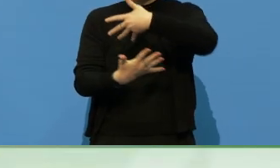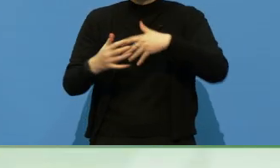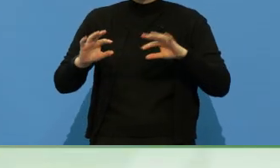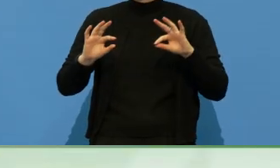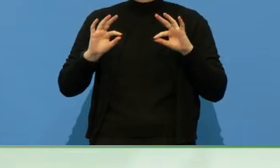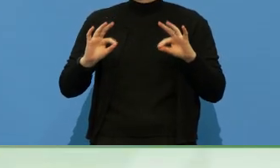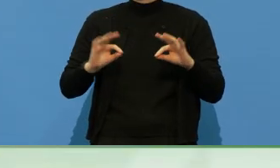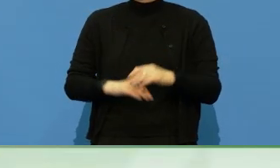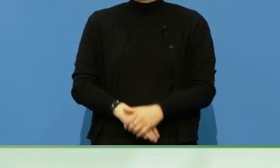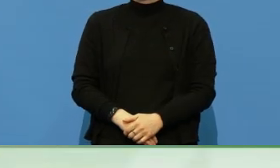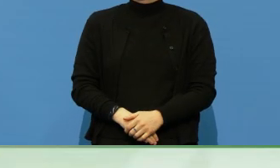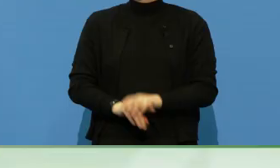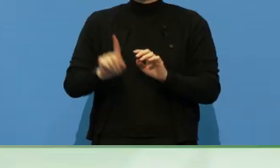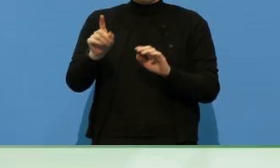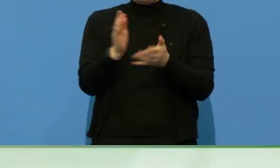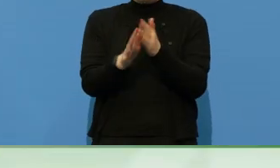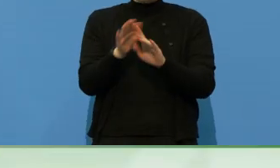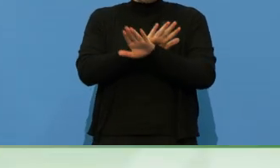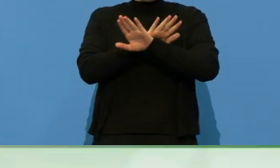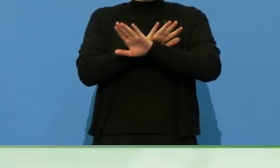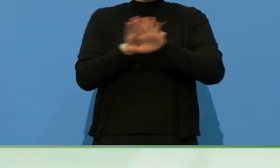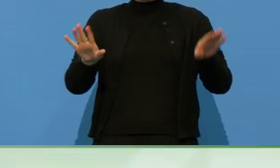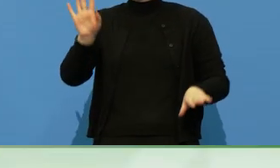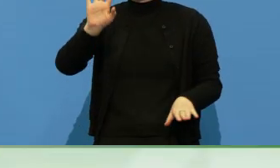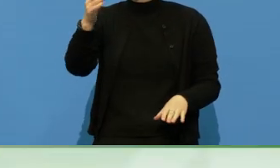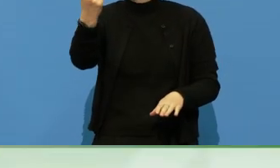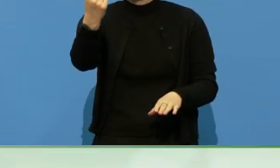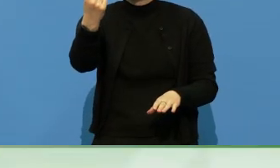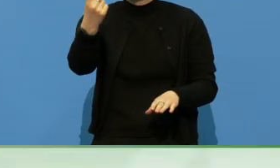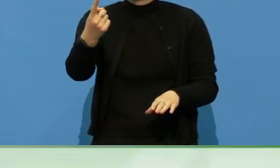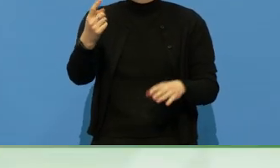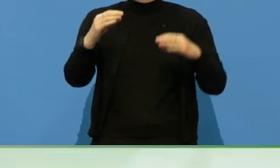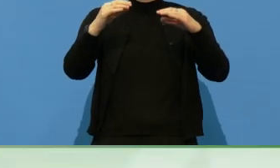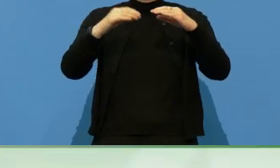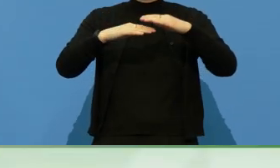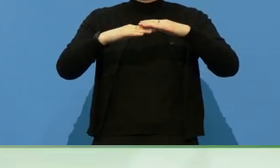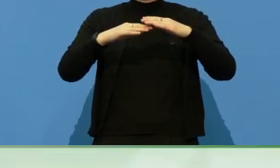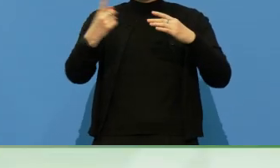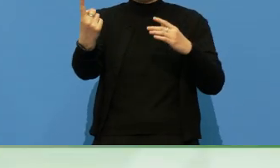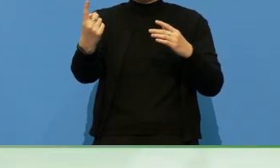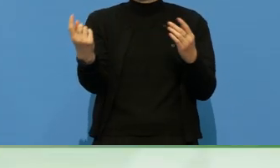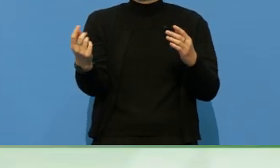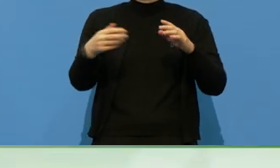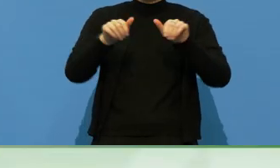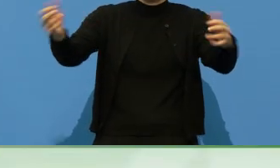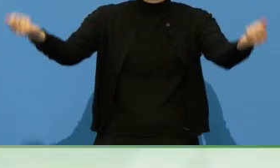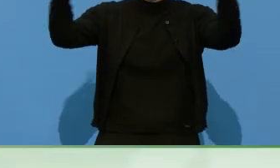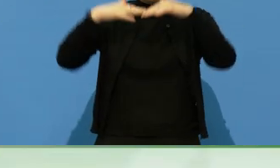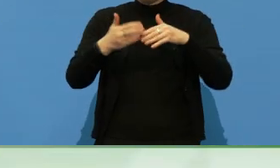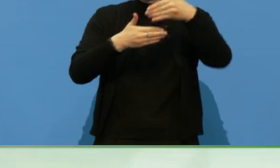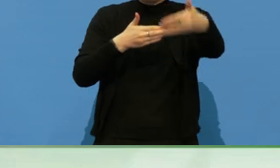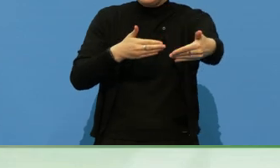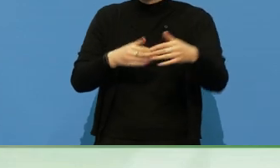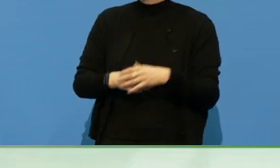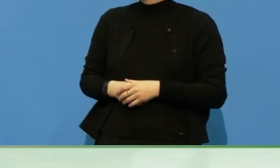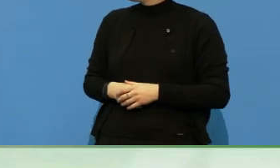quite over yet. There is a session more, but thank you for joining us. And thank you, Camilla. Thank you. Thank